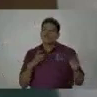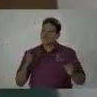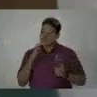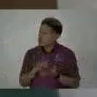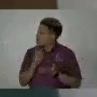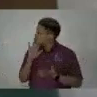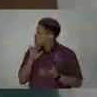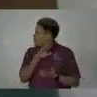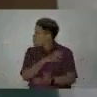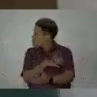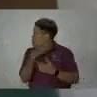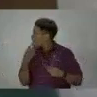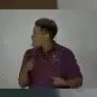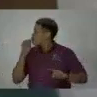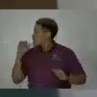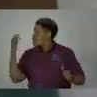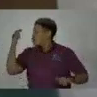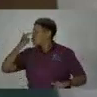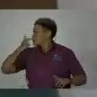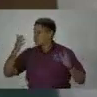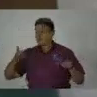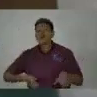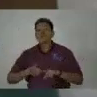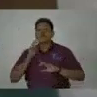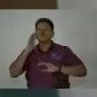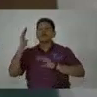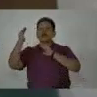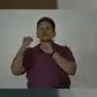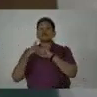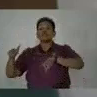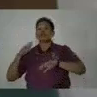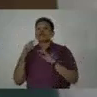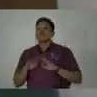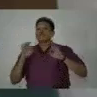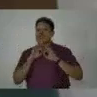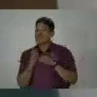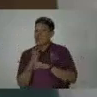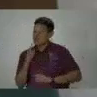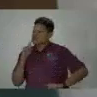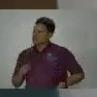its powers. Any reasonable person would expect that if an annual report